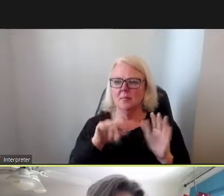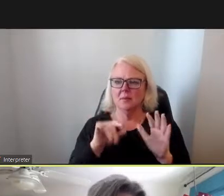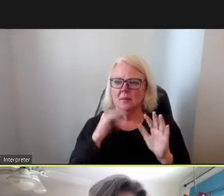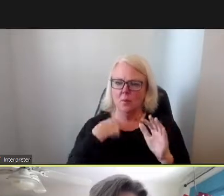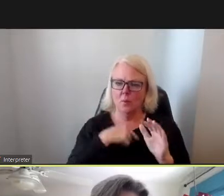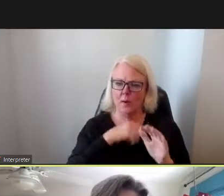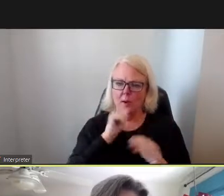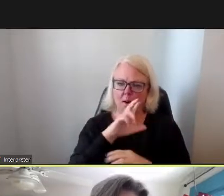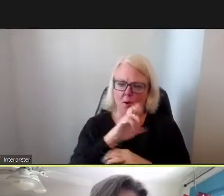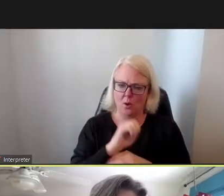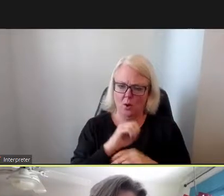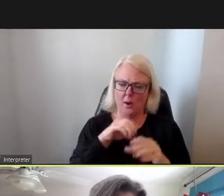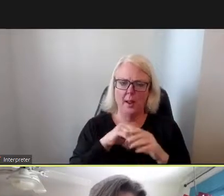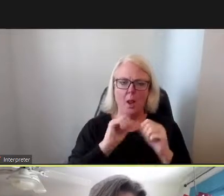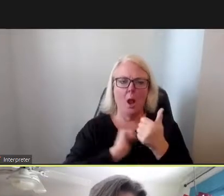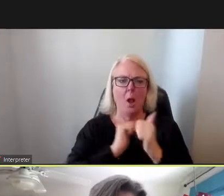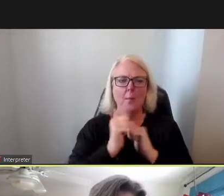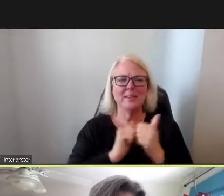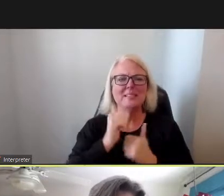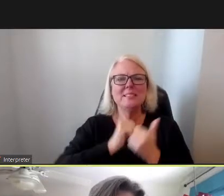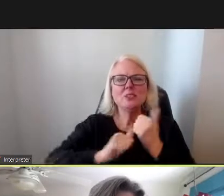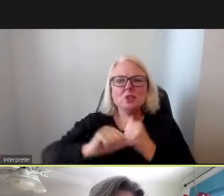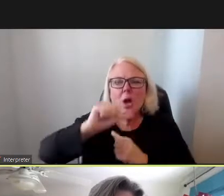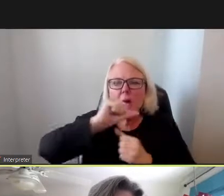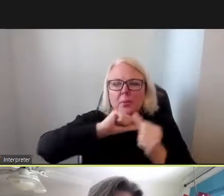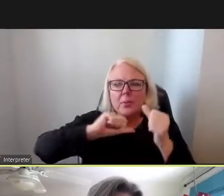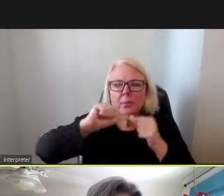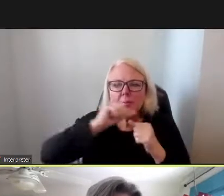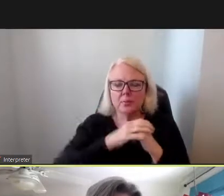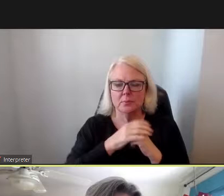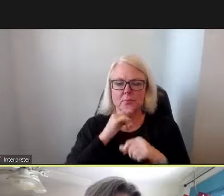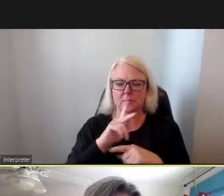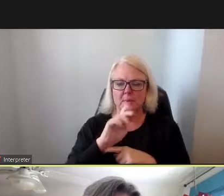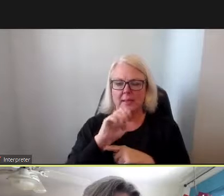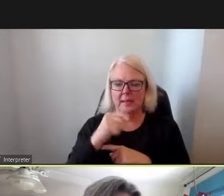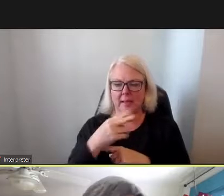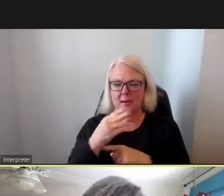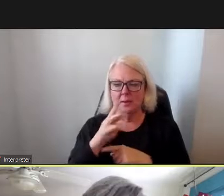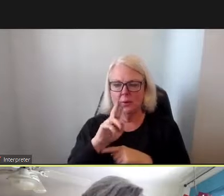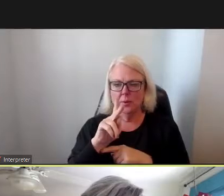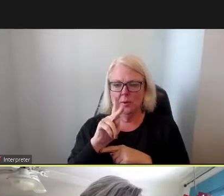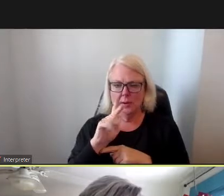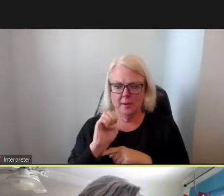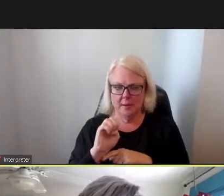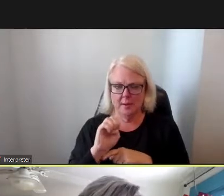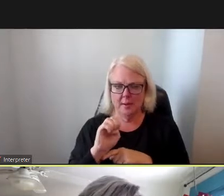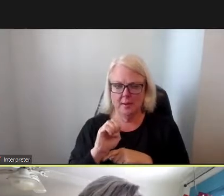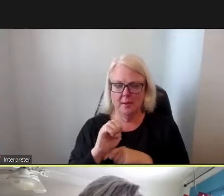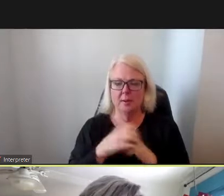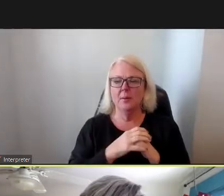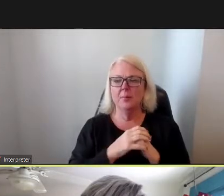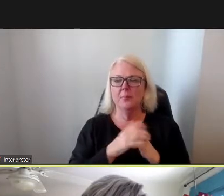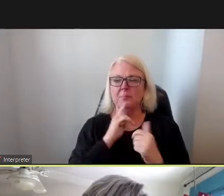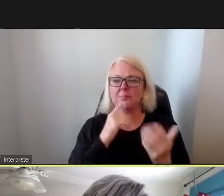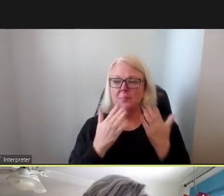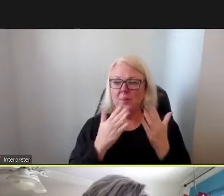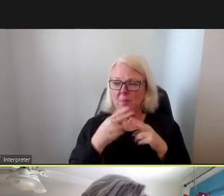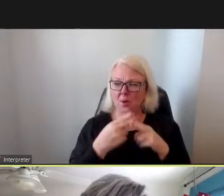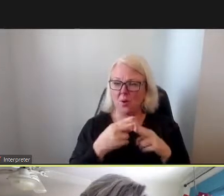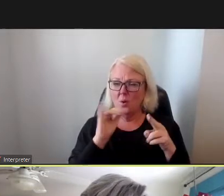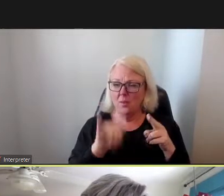we are in competition with each other. Kenneth Burke, B-U-R-K-E, might call this